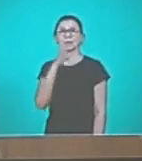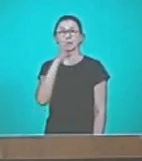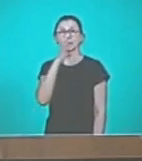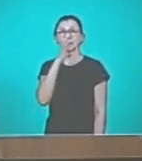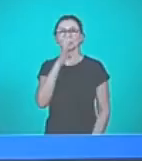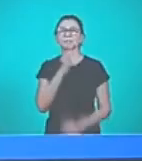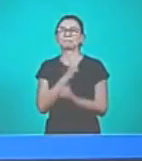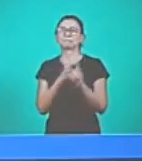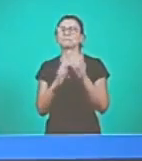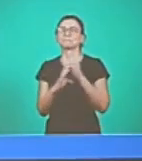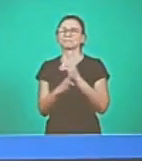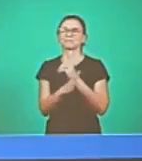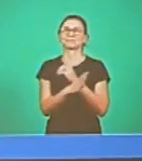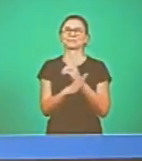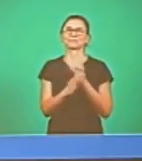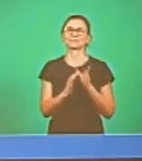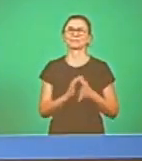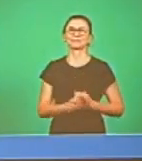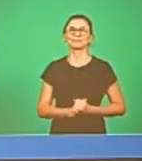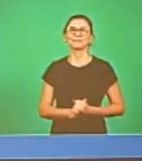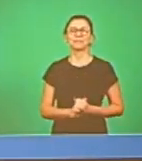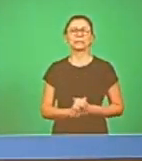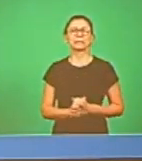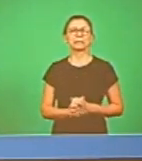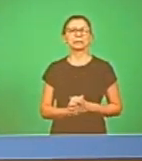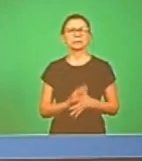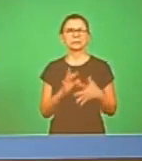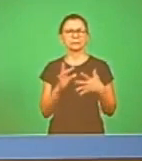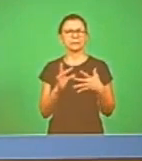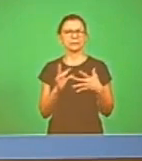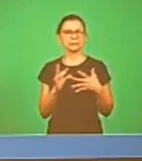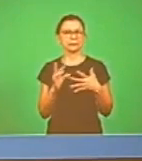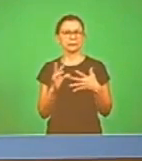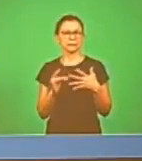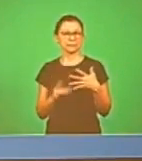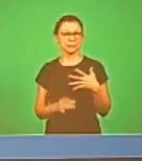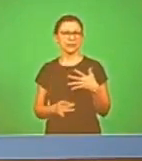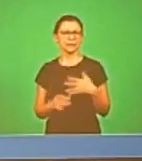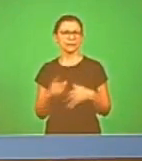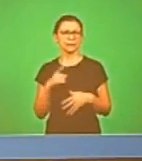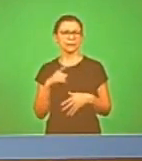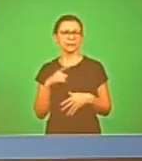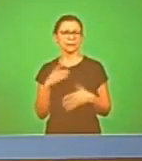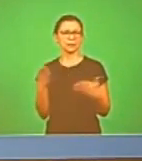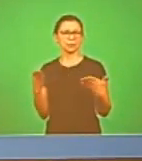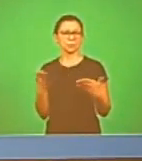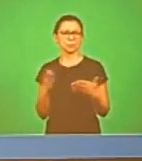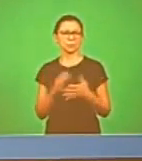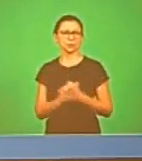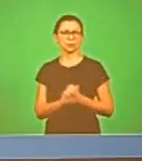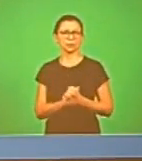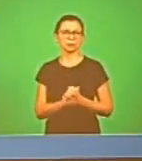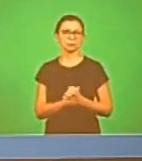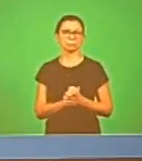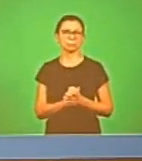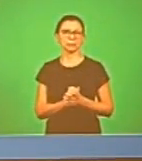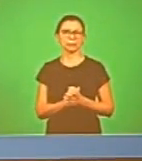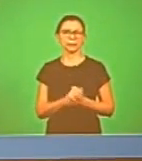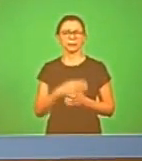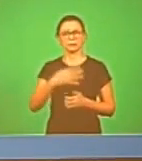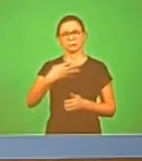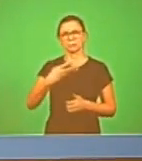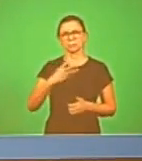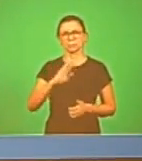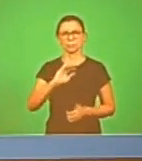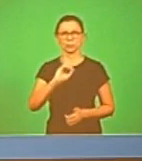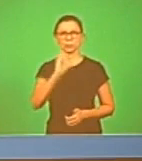are watching the Sunday School live. And there's a detail that we have in this Sunday School, which is